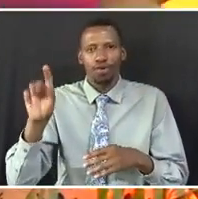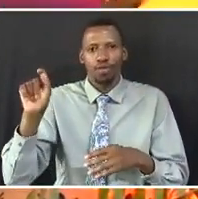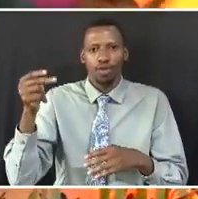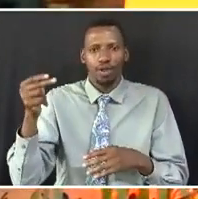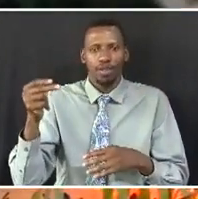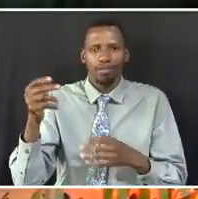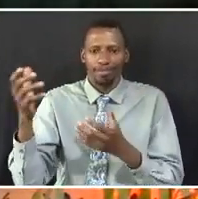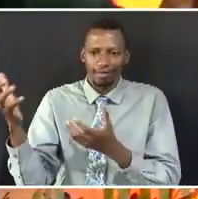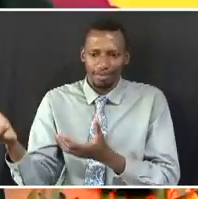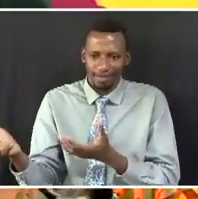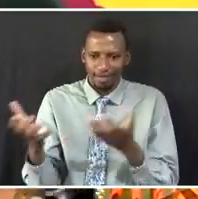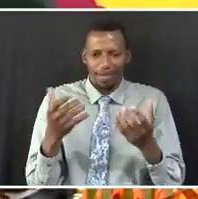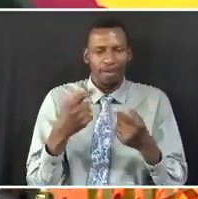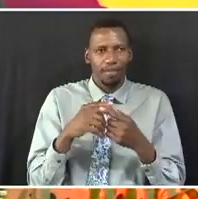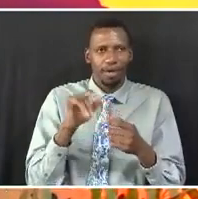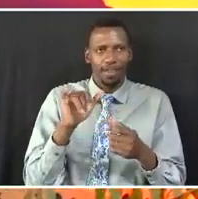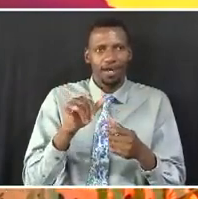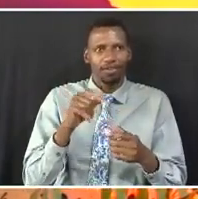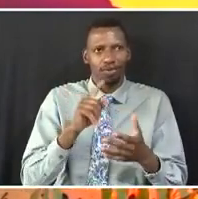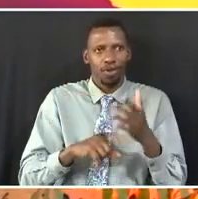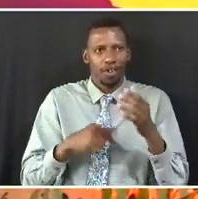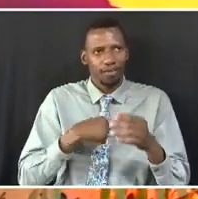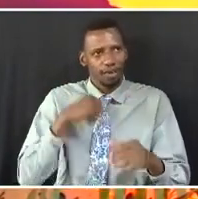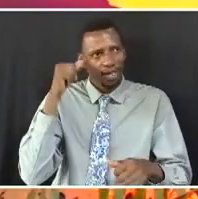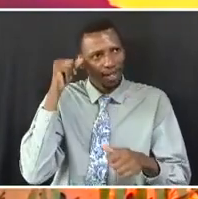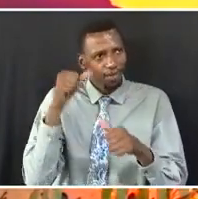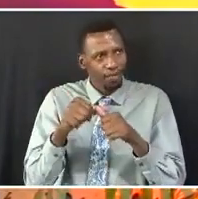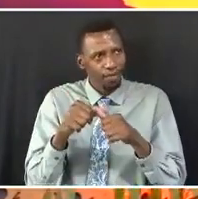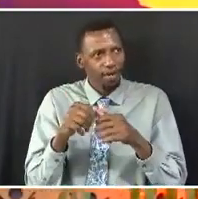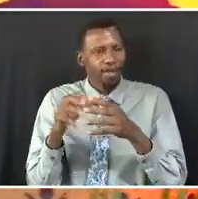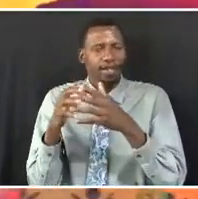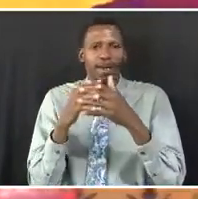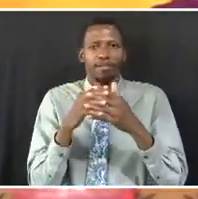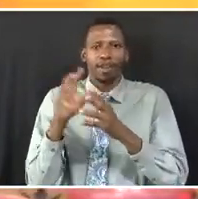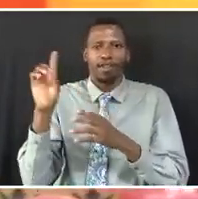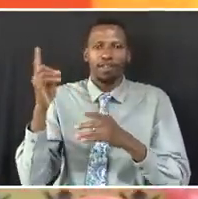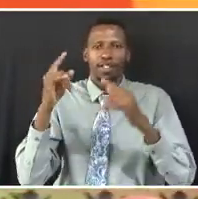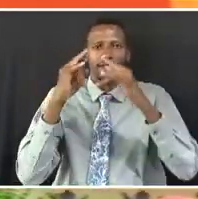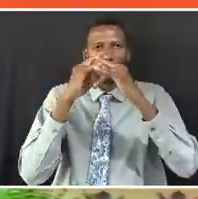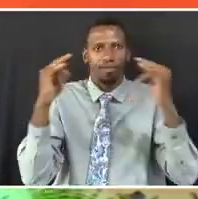from, but that's what I remember about Oshkosh in Wisconsin, the first campery in